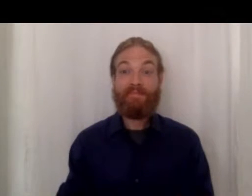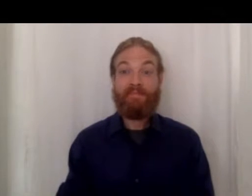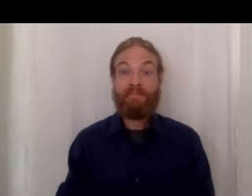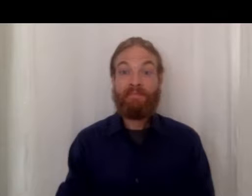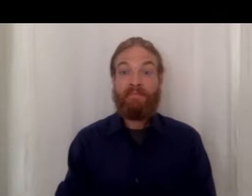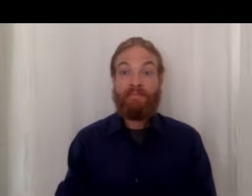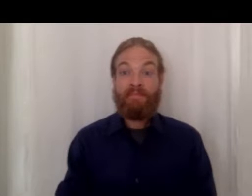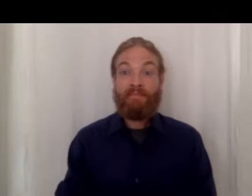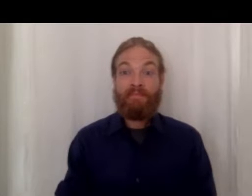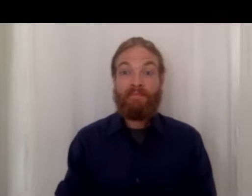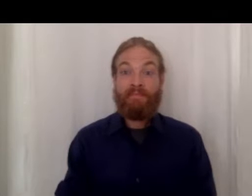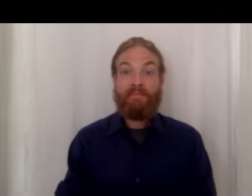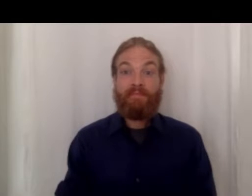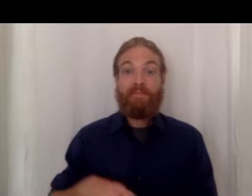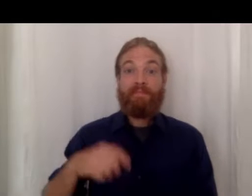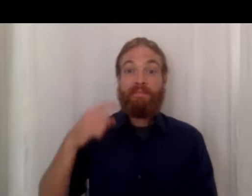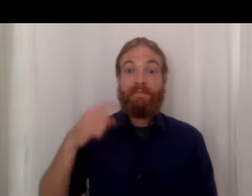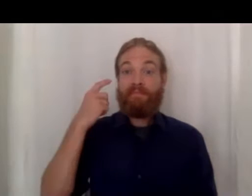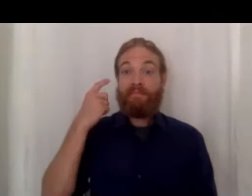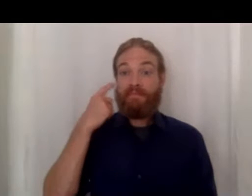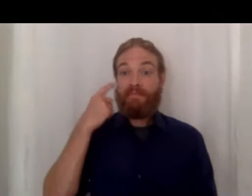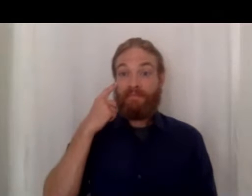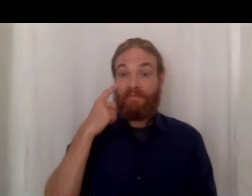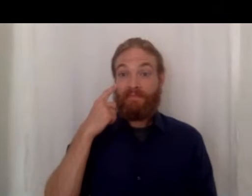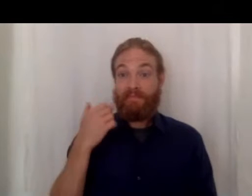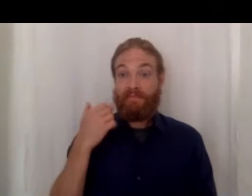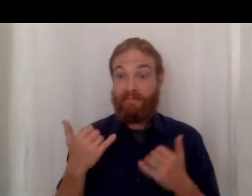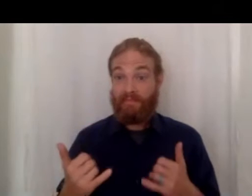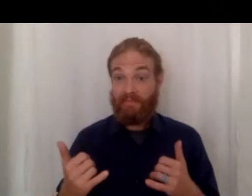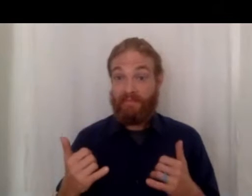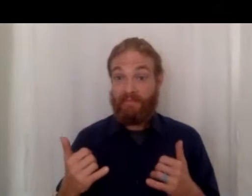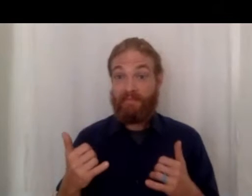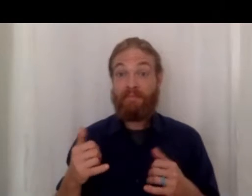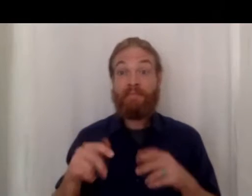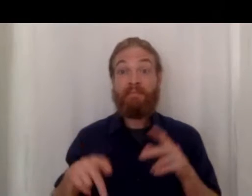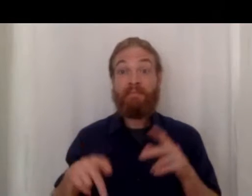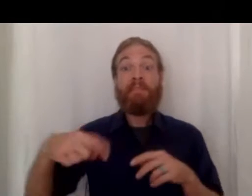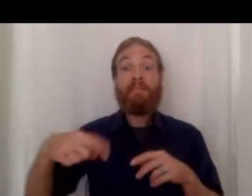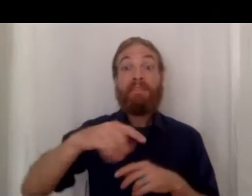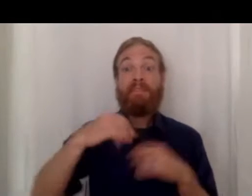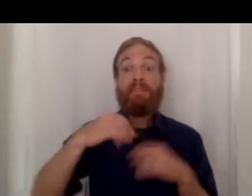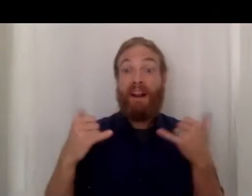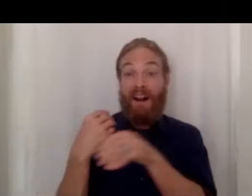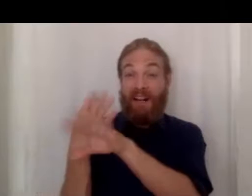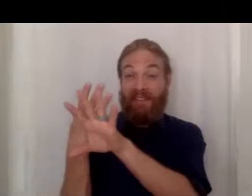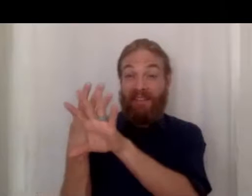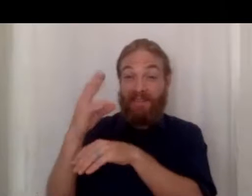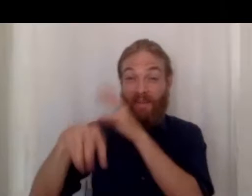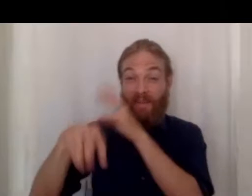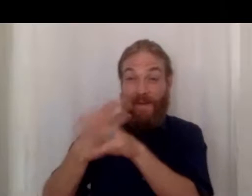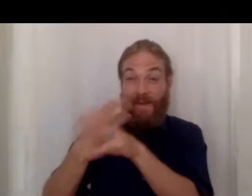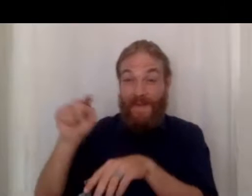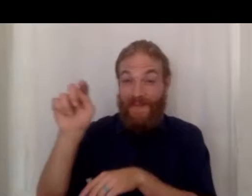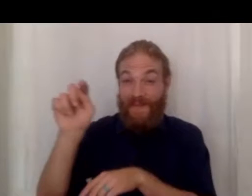Those in the virtual world, I hope you were able to see most or all of that.